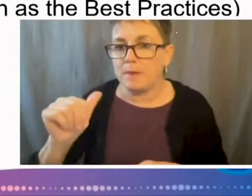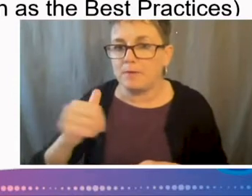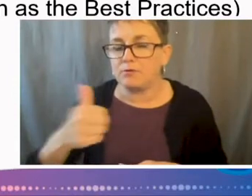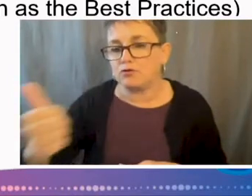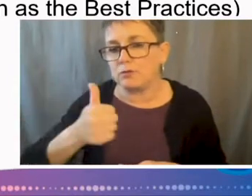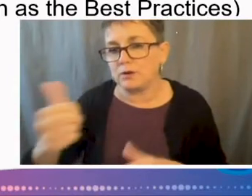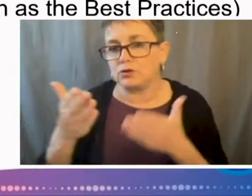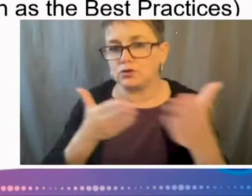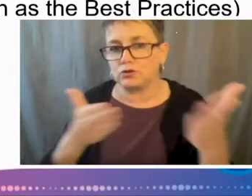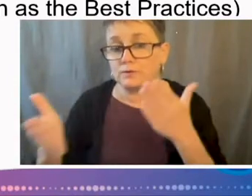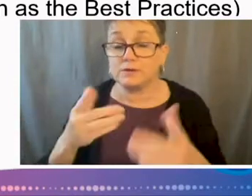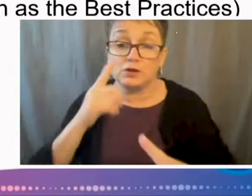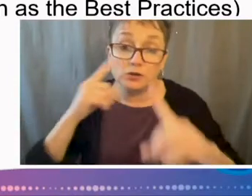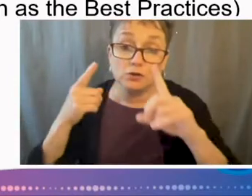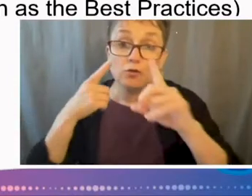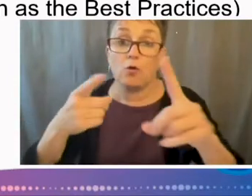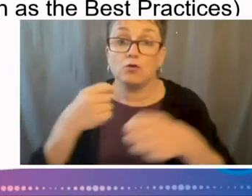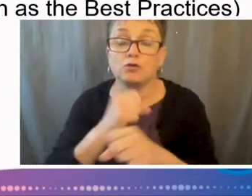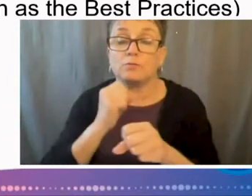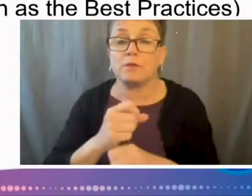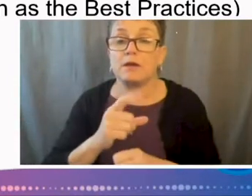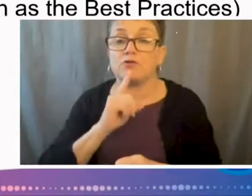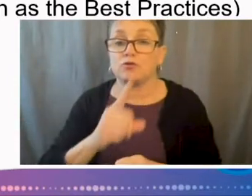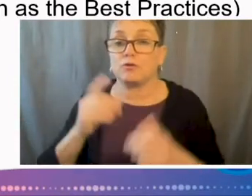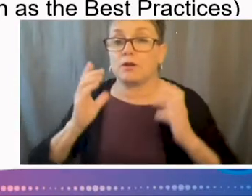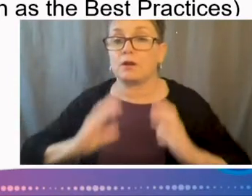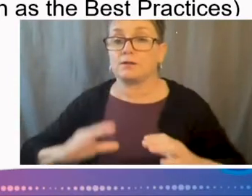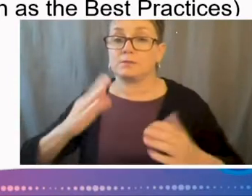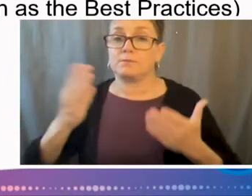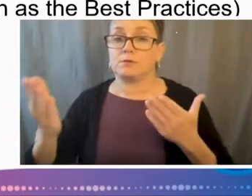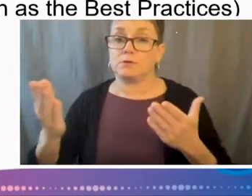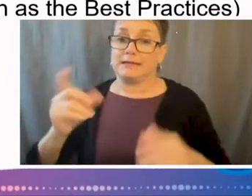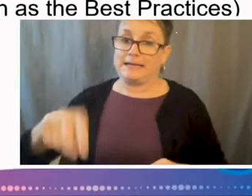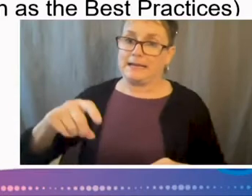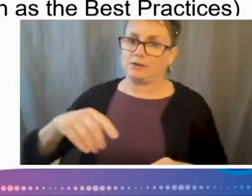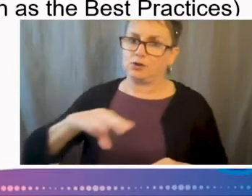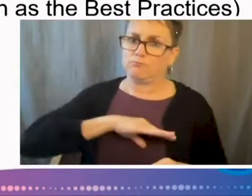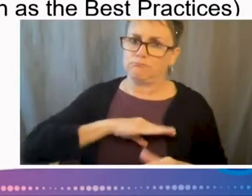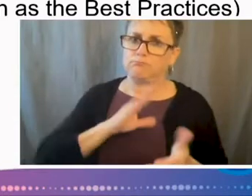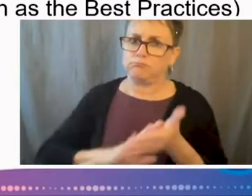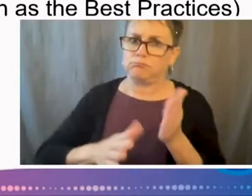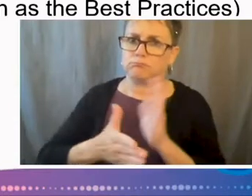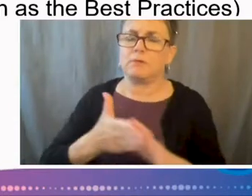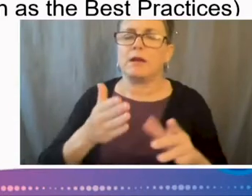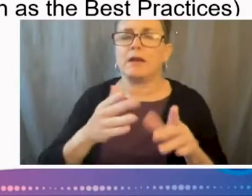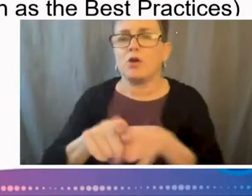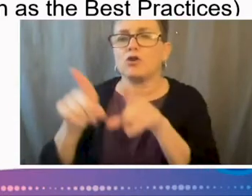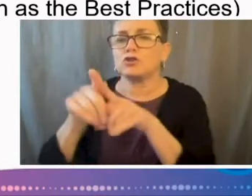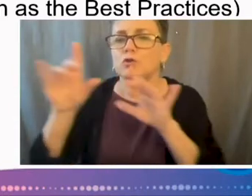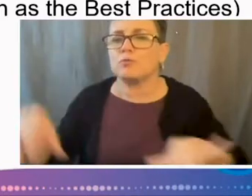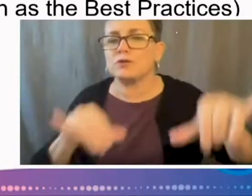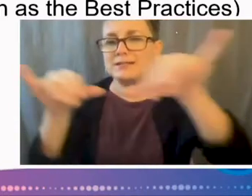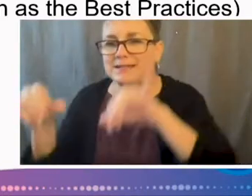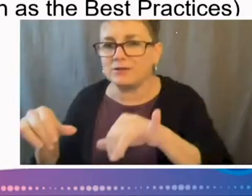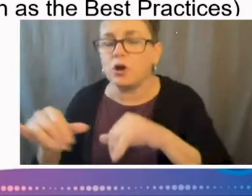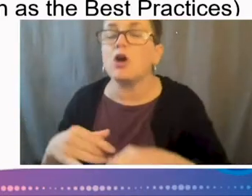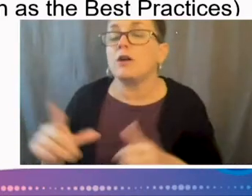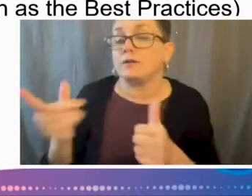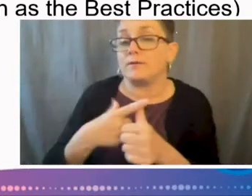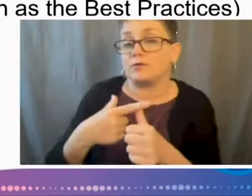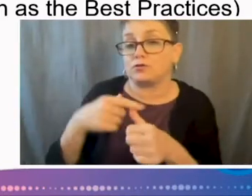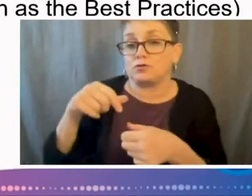met, costs are contained, and services are standardized. The first regional council meeting was actually held earlier